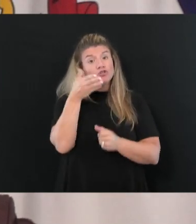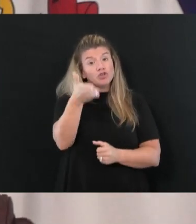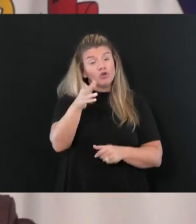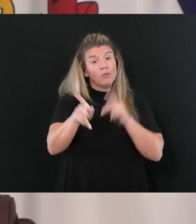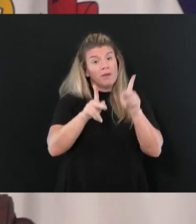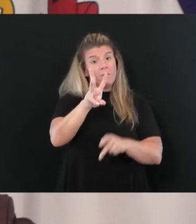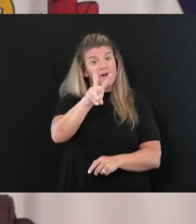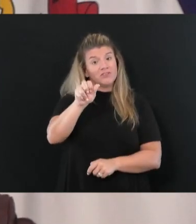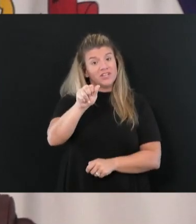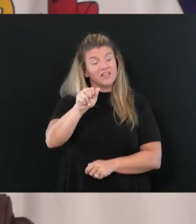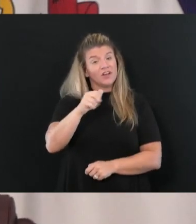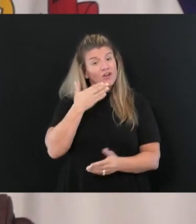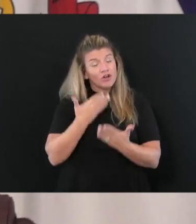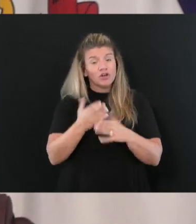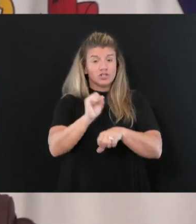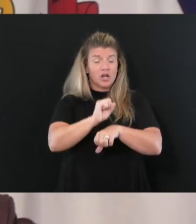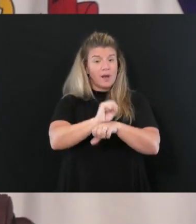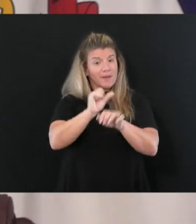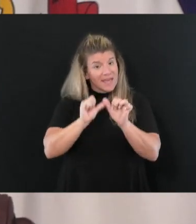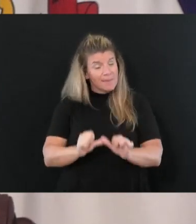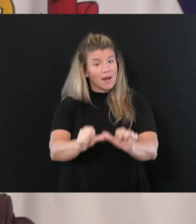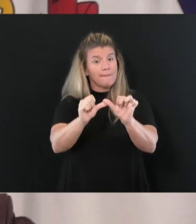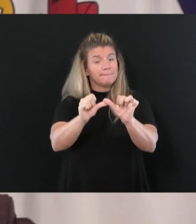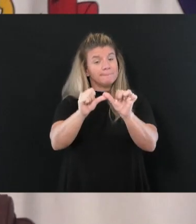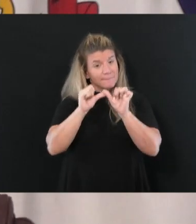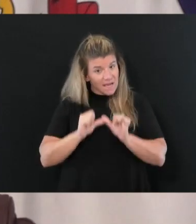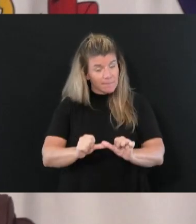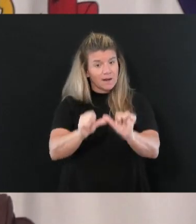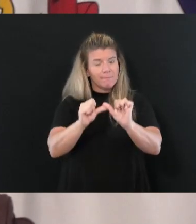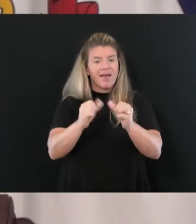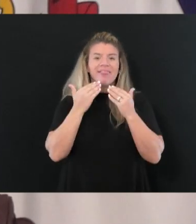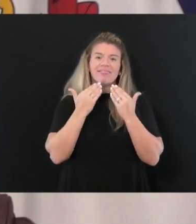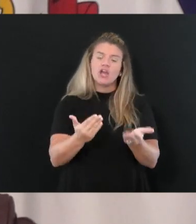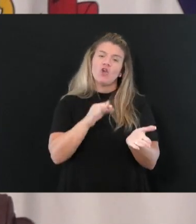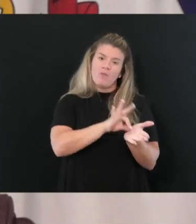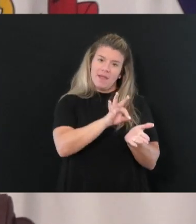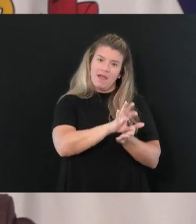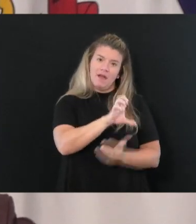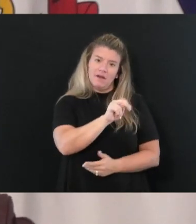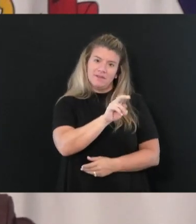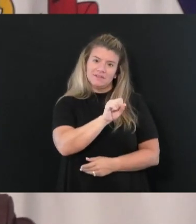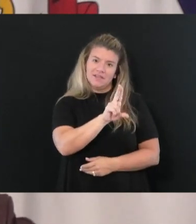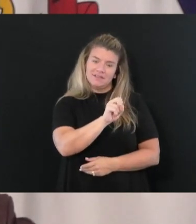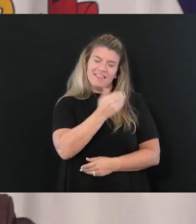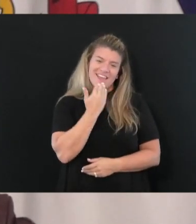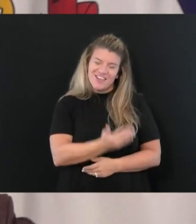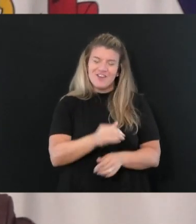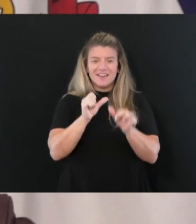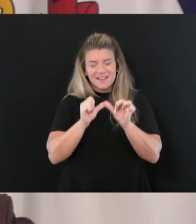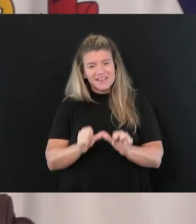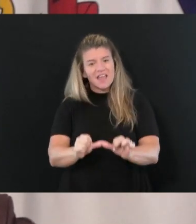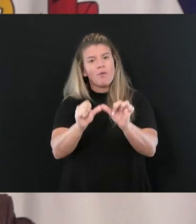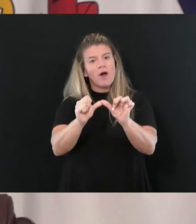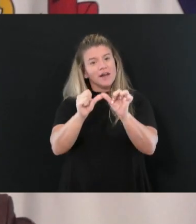go. And just keep it up. Keep it up. Thanks for getting counted in the census too. Just keep it on. We